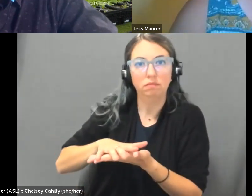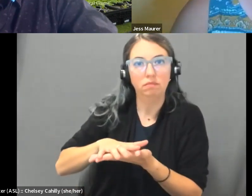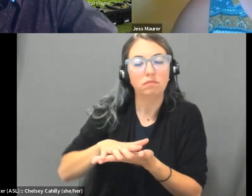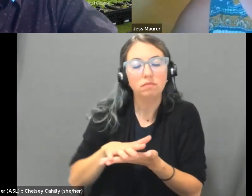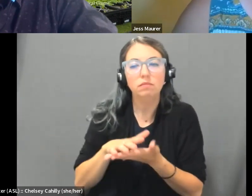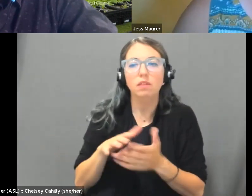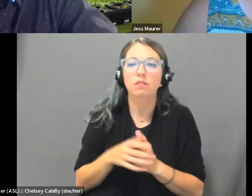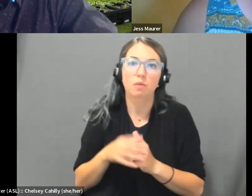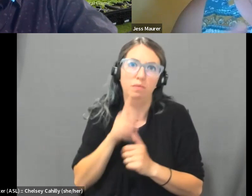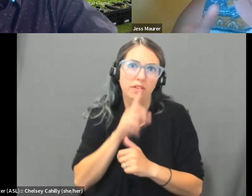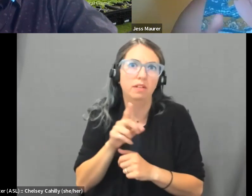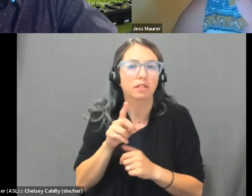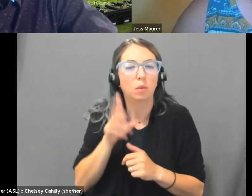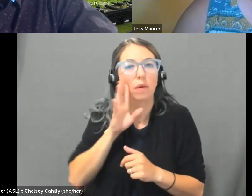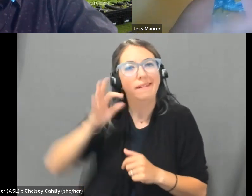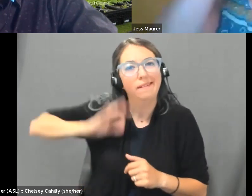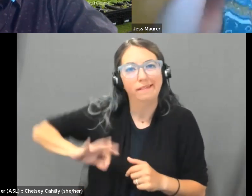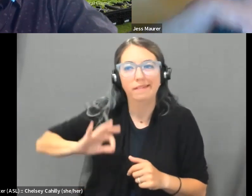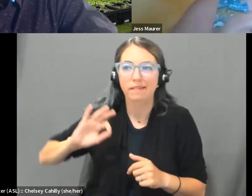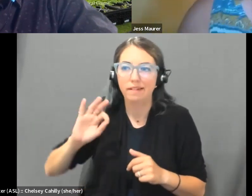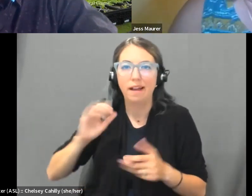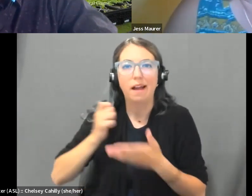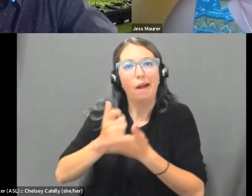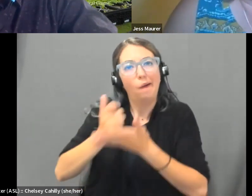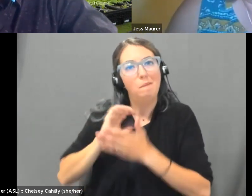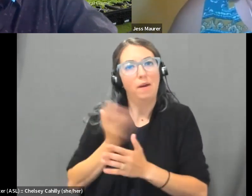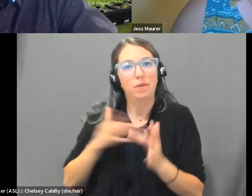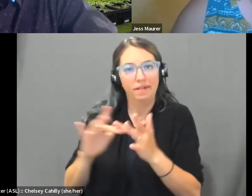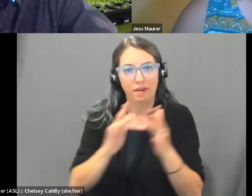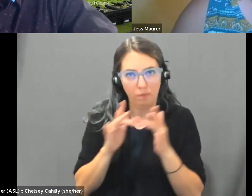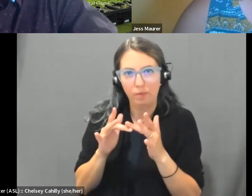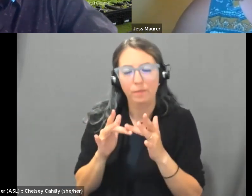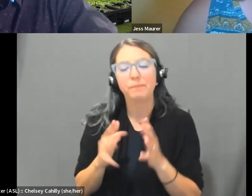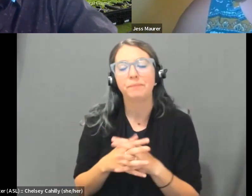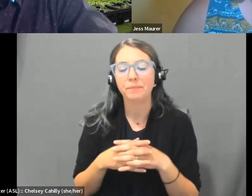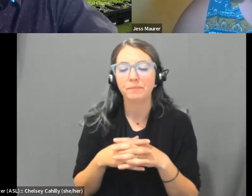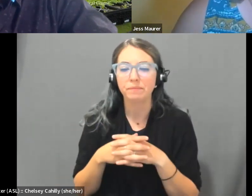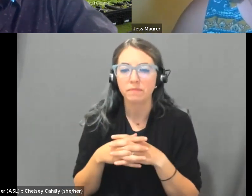combine some pieces that will allow us to use